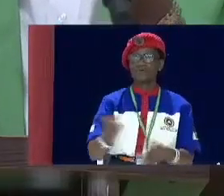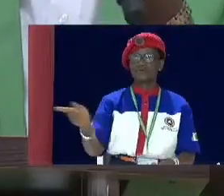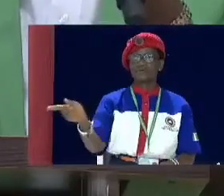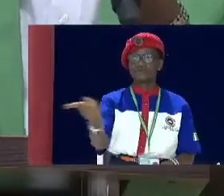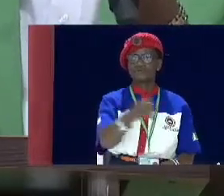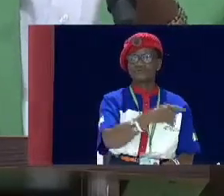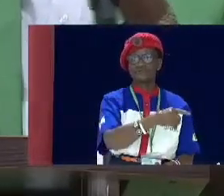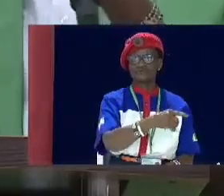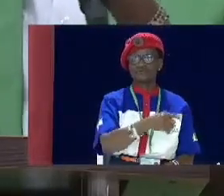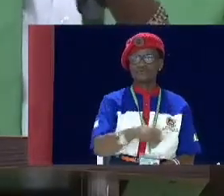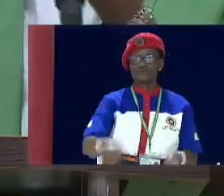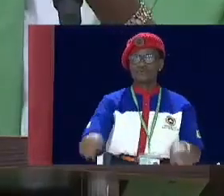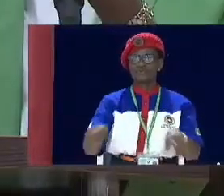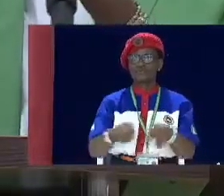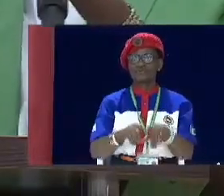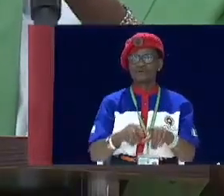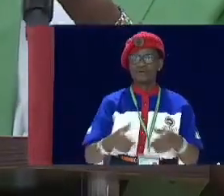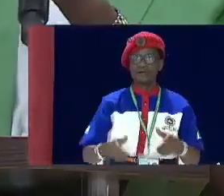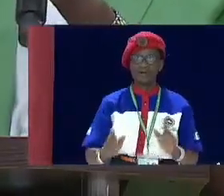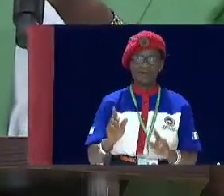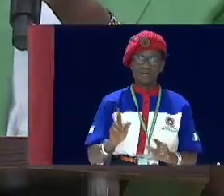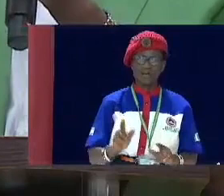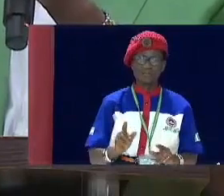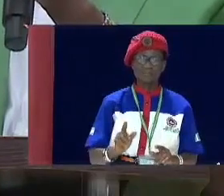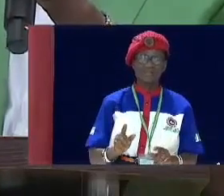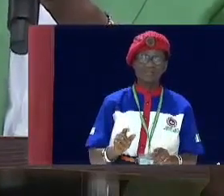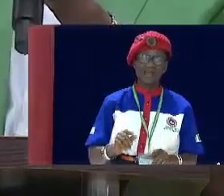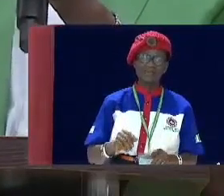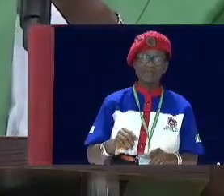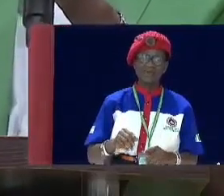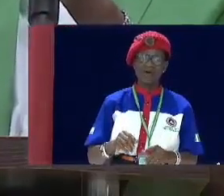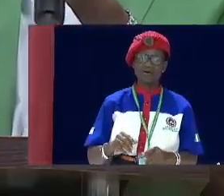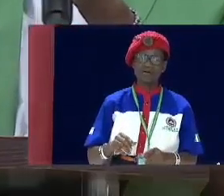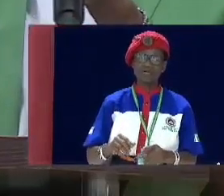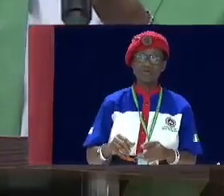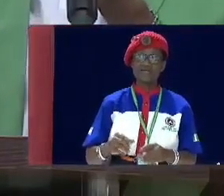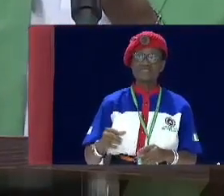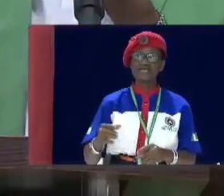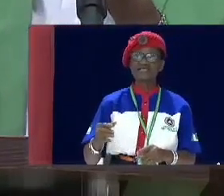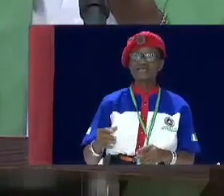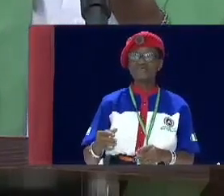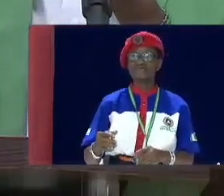let's take our thanksgiving offering very quickly.